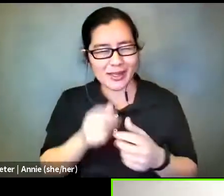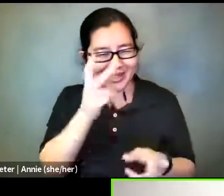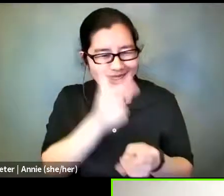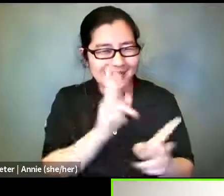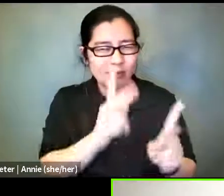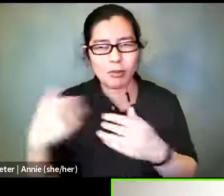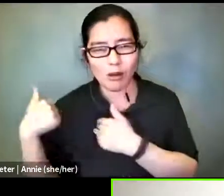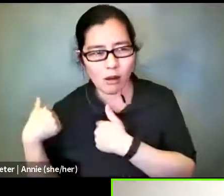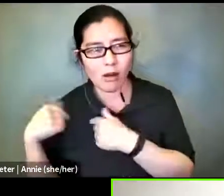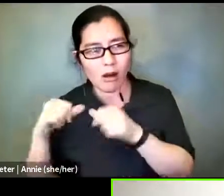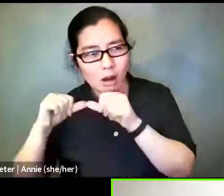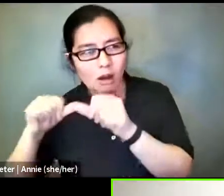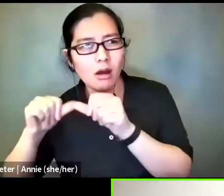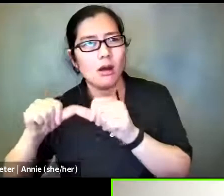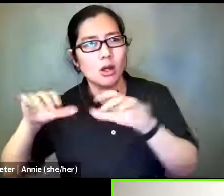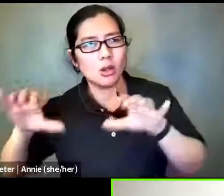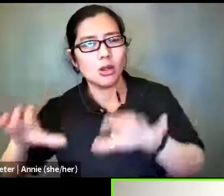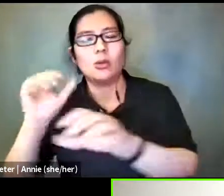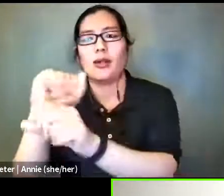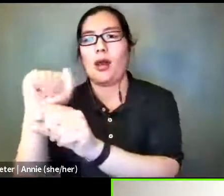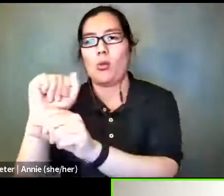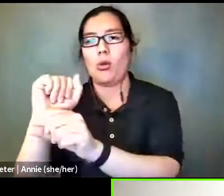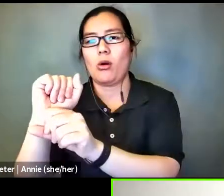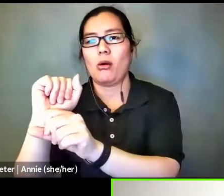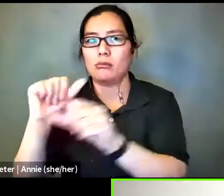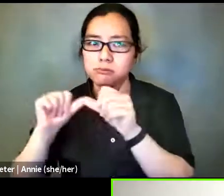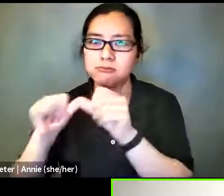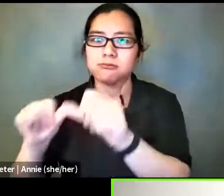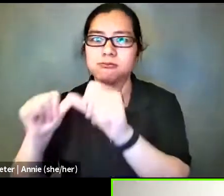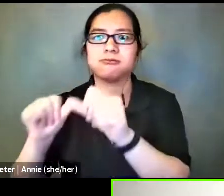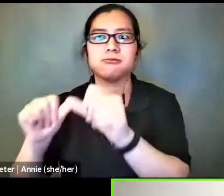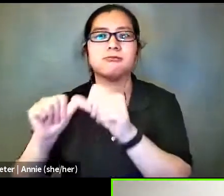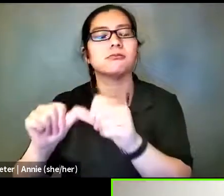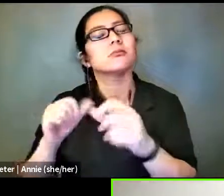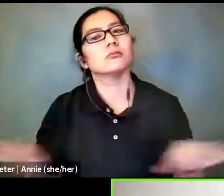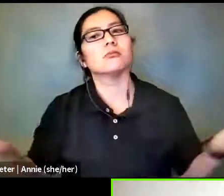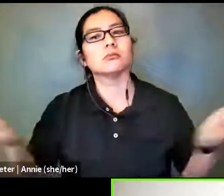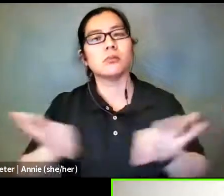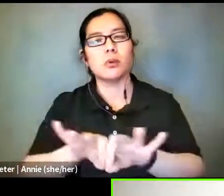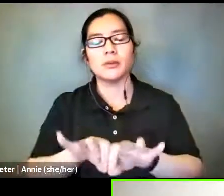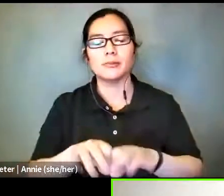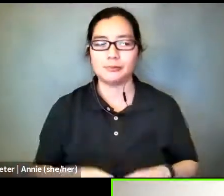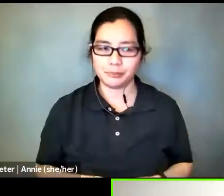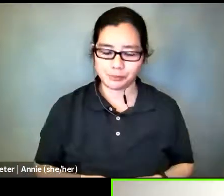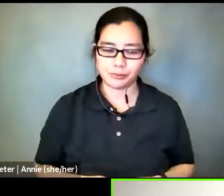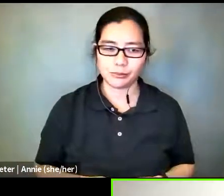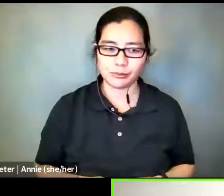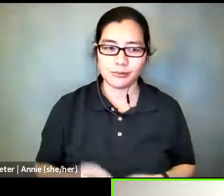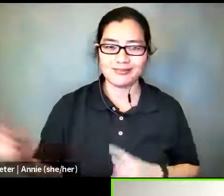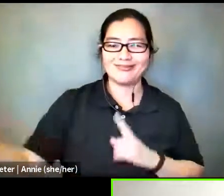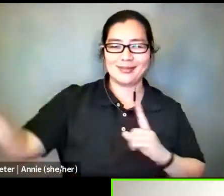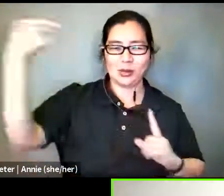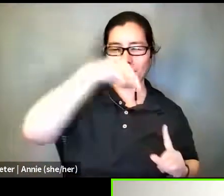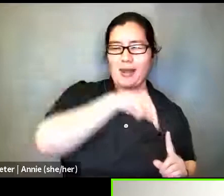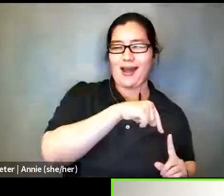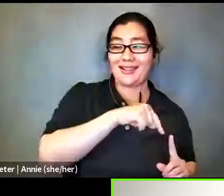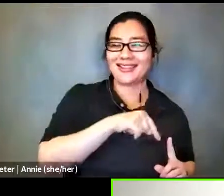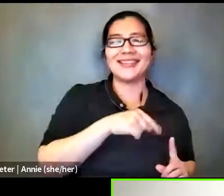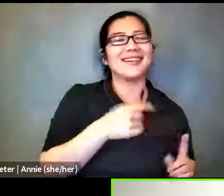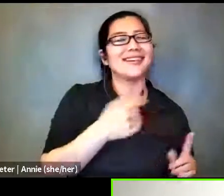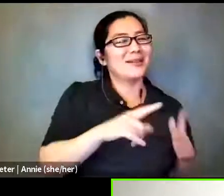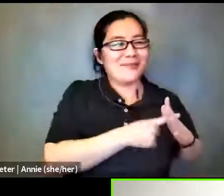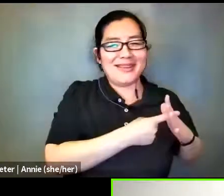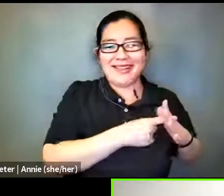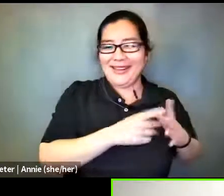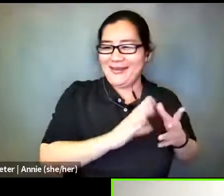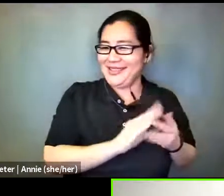continuously is really important. That's doing this work well. And it comes right back to it's work that we are all required to do. It's